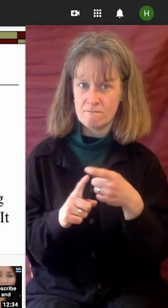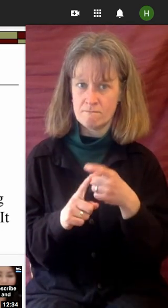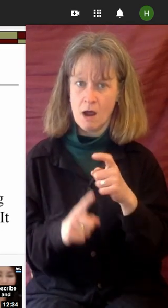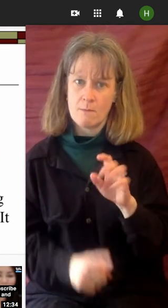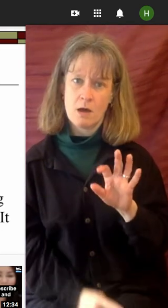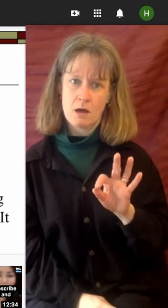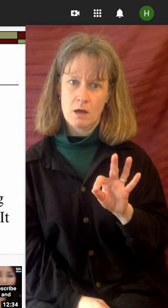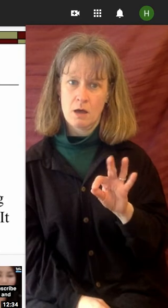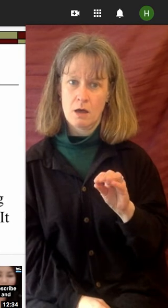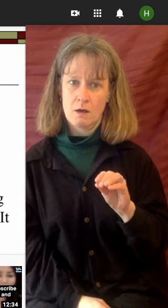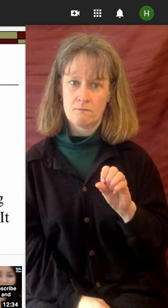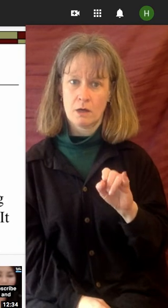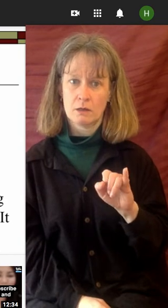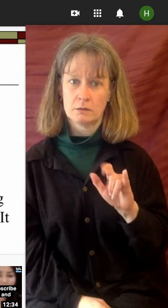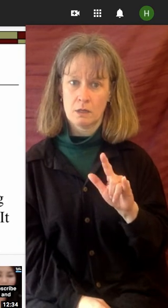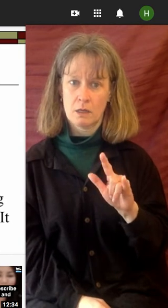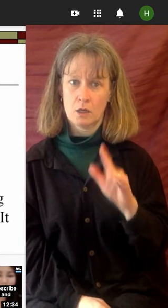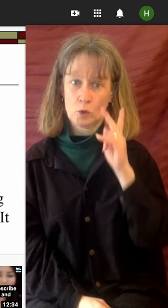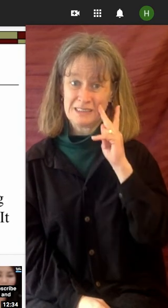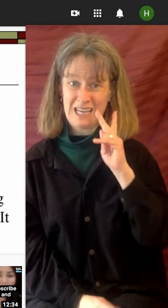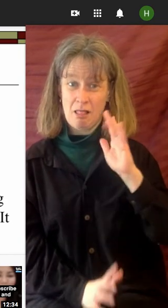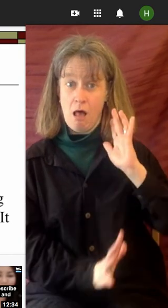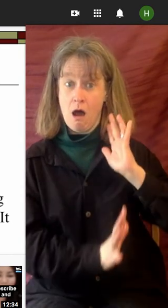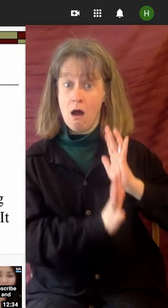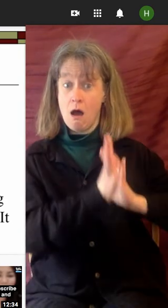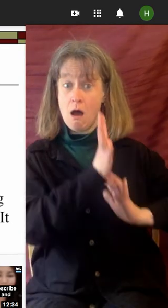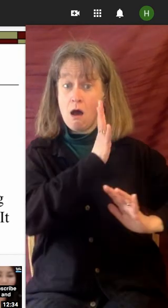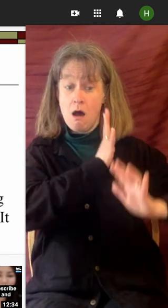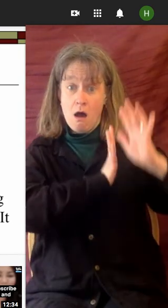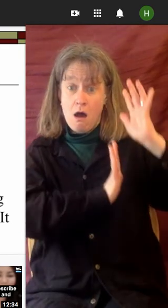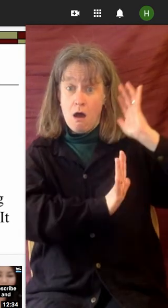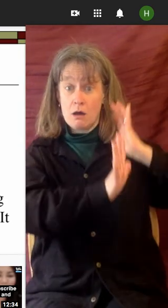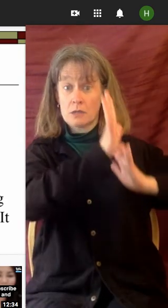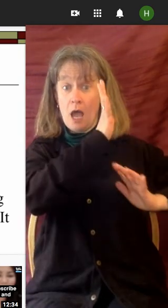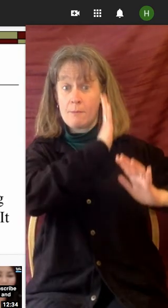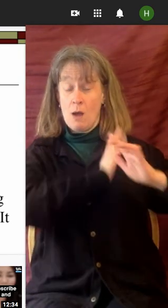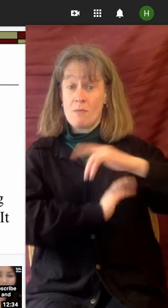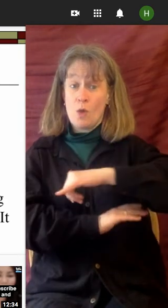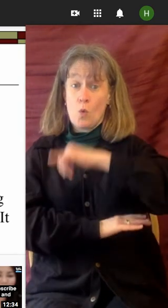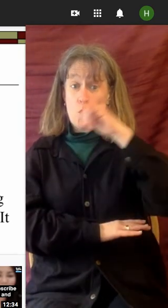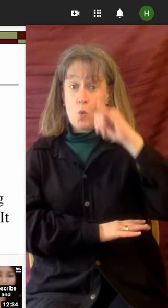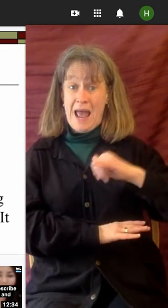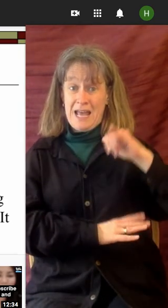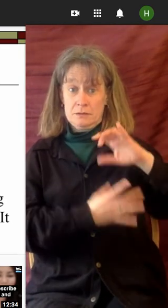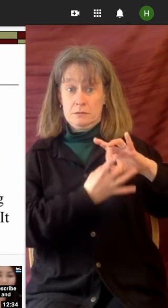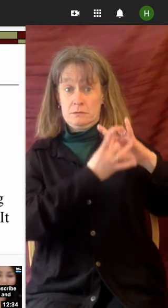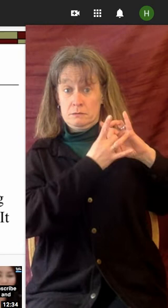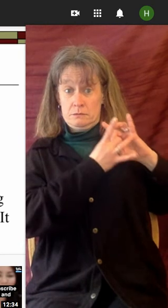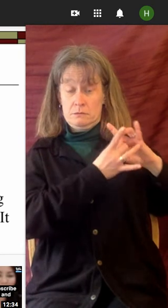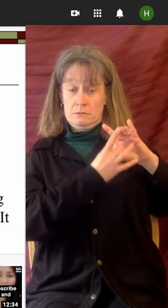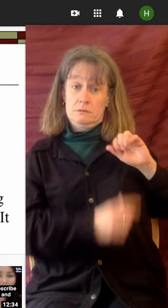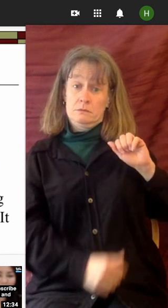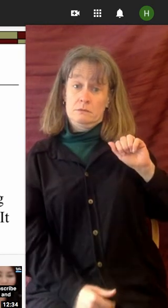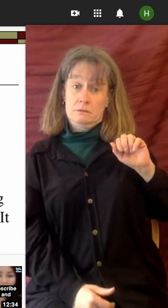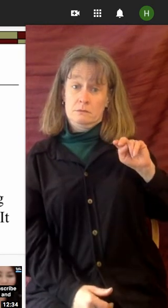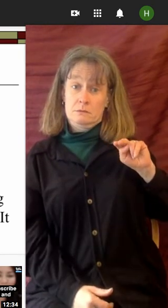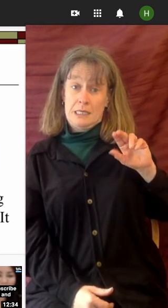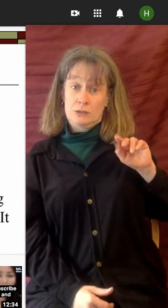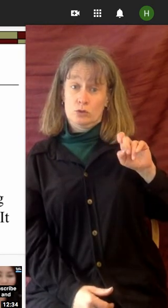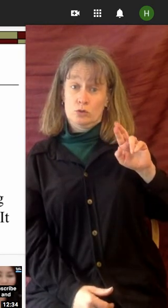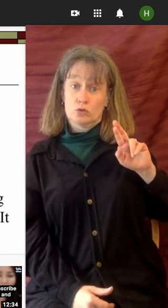that their ancestor did have back legs, and then slowly over time